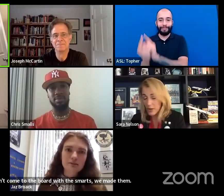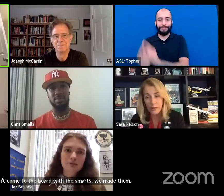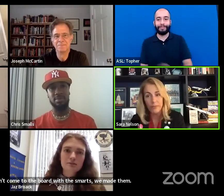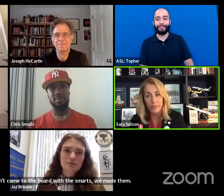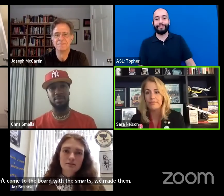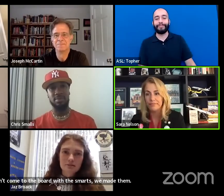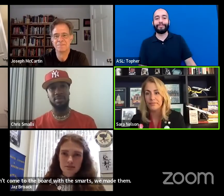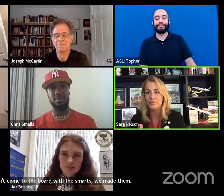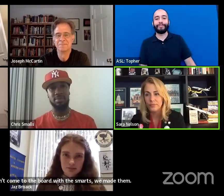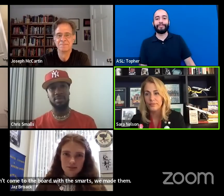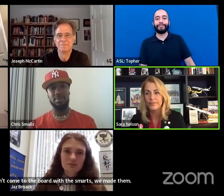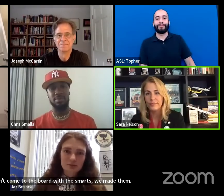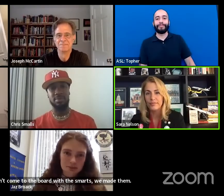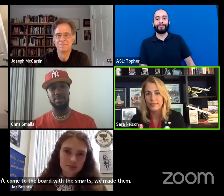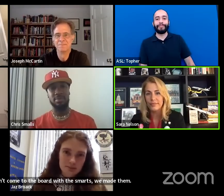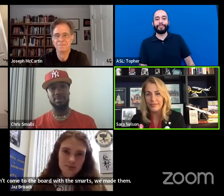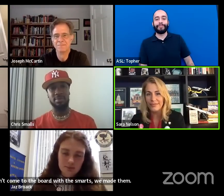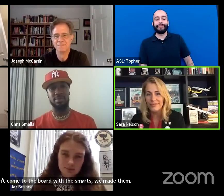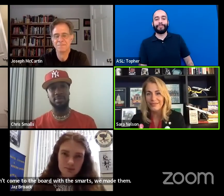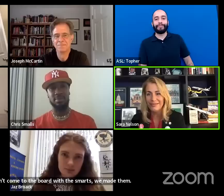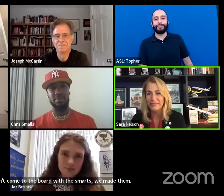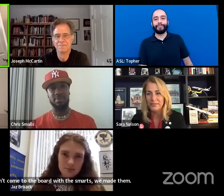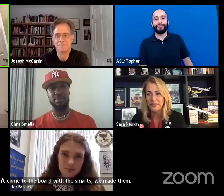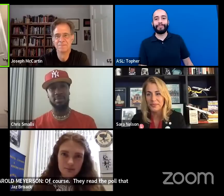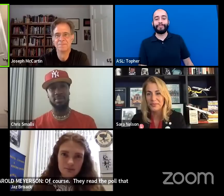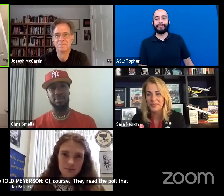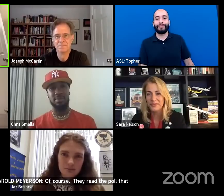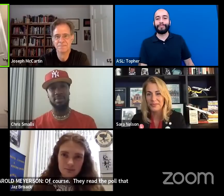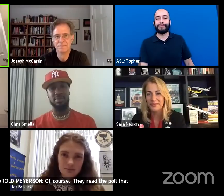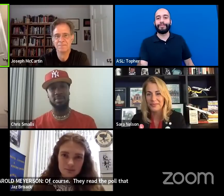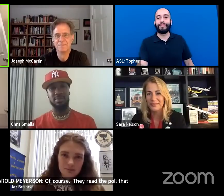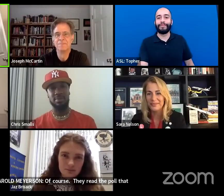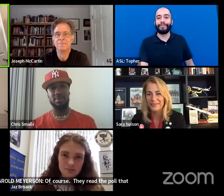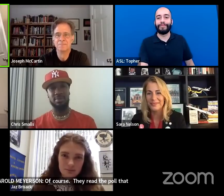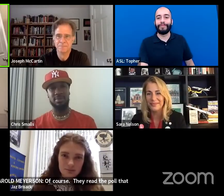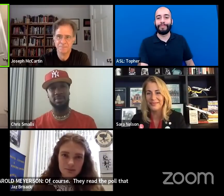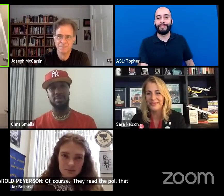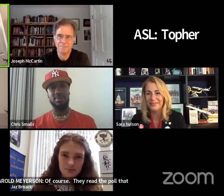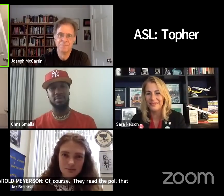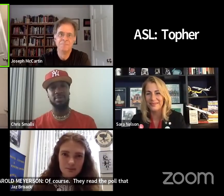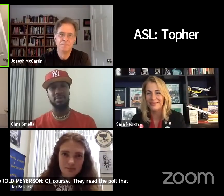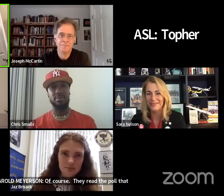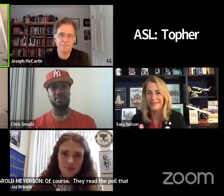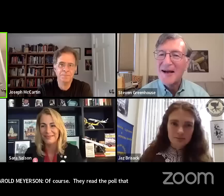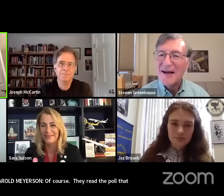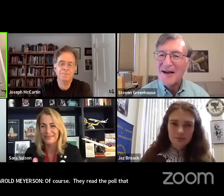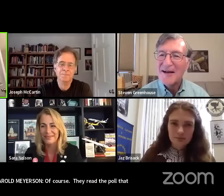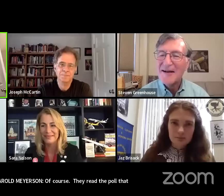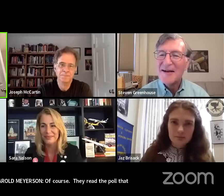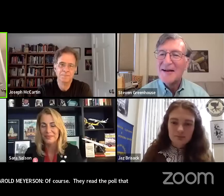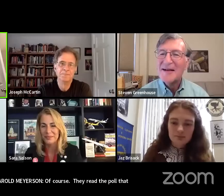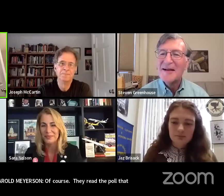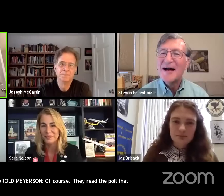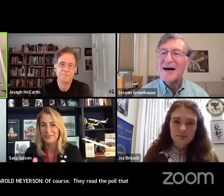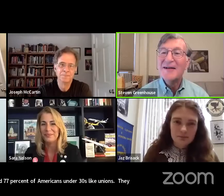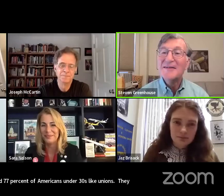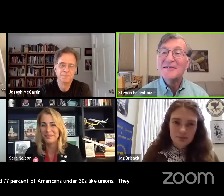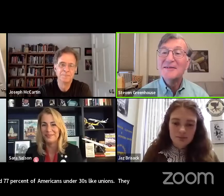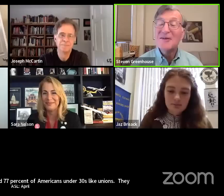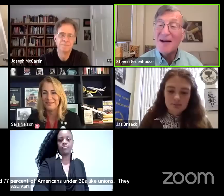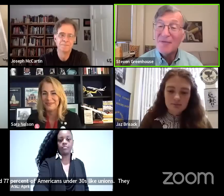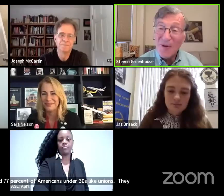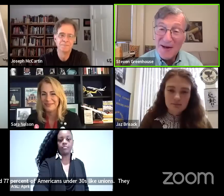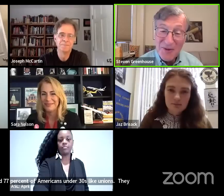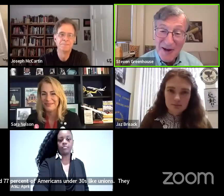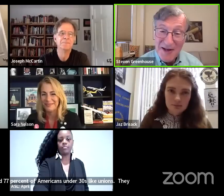of That's right. Americans under 30s like unions. They support unions. That's a large number.